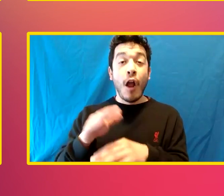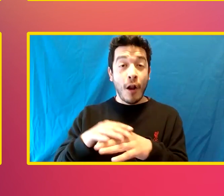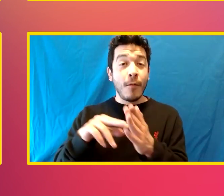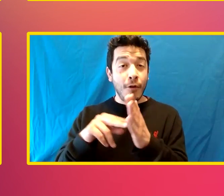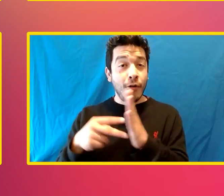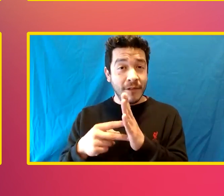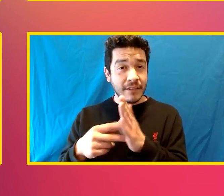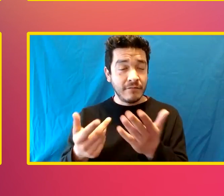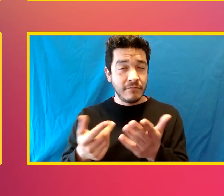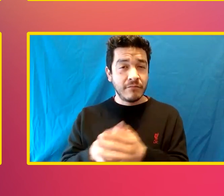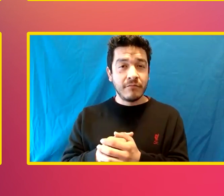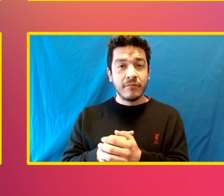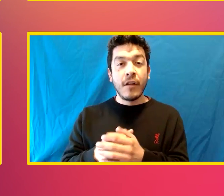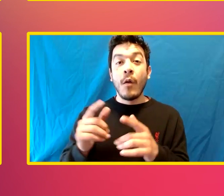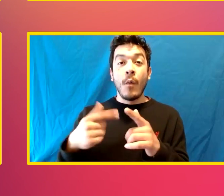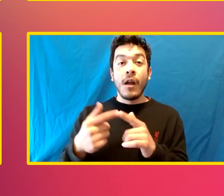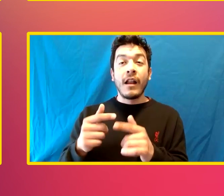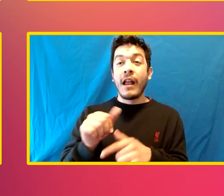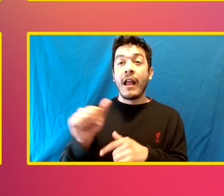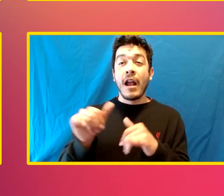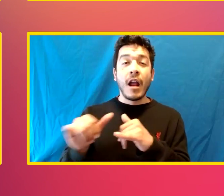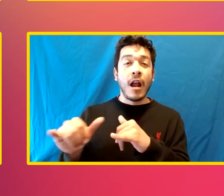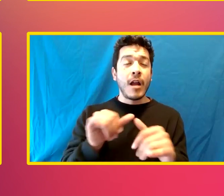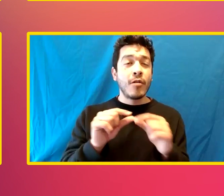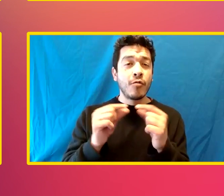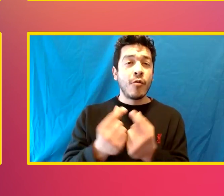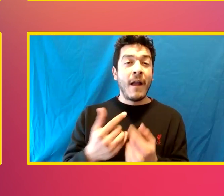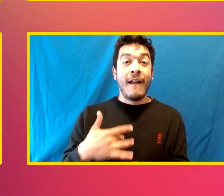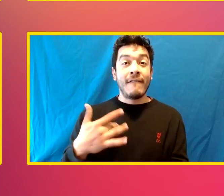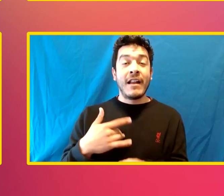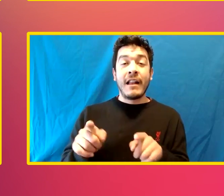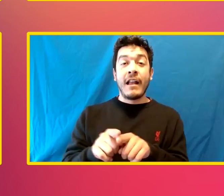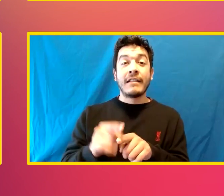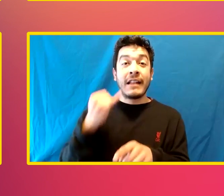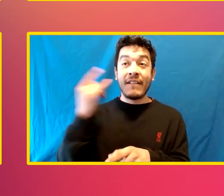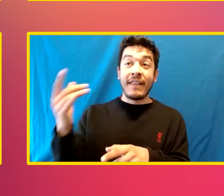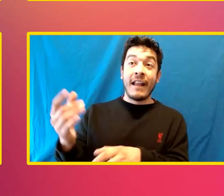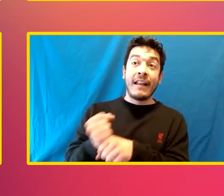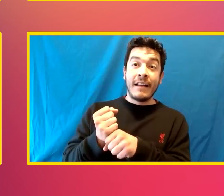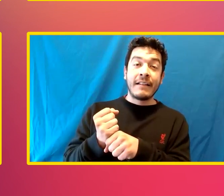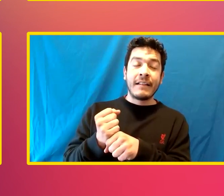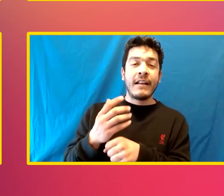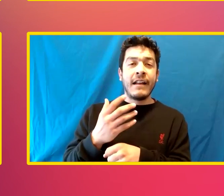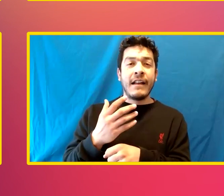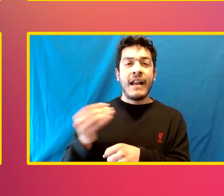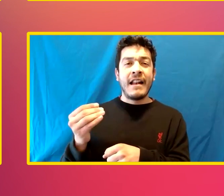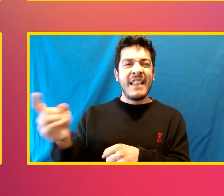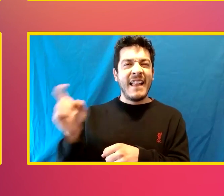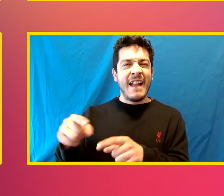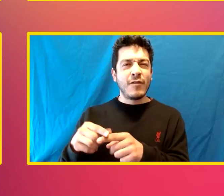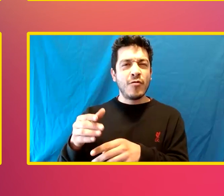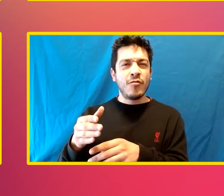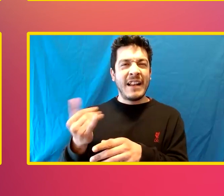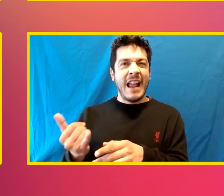purposely, right? So when a common group feel as if they got what they were getting and now they have to